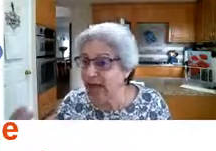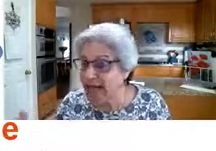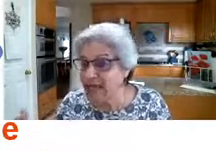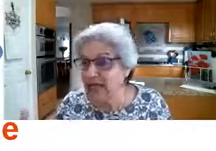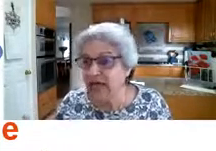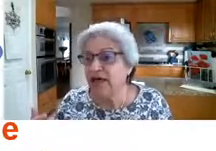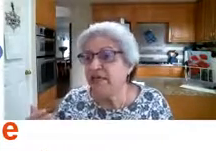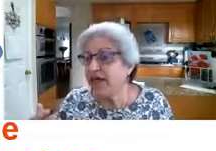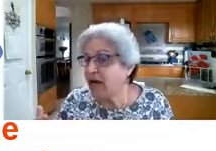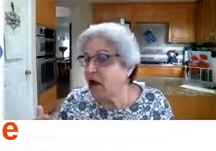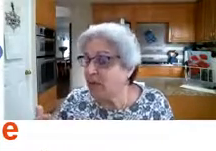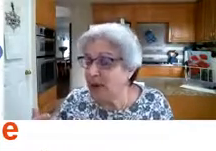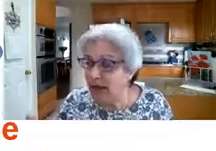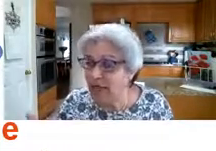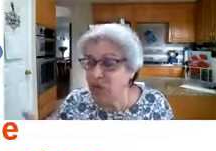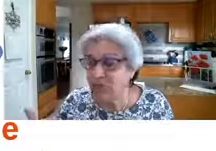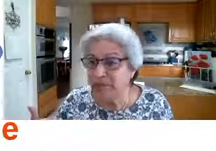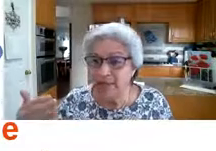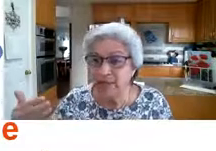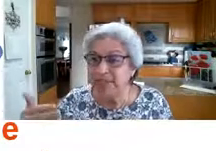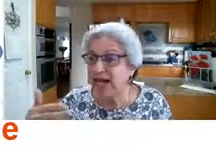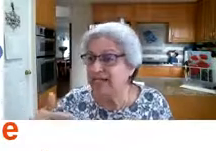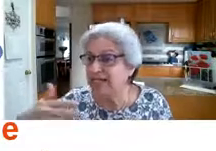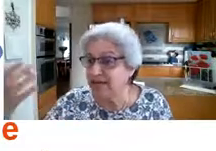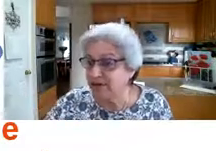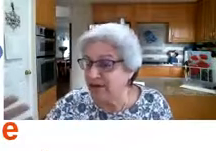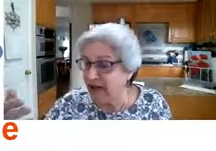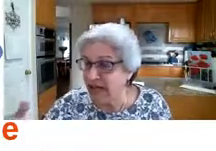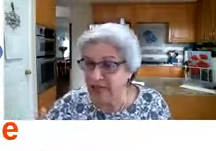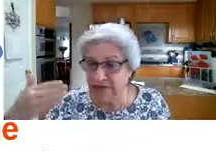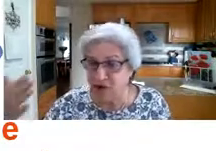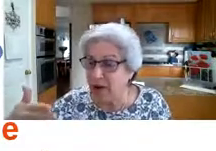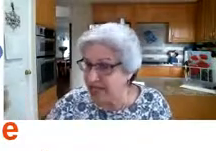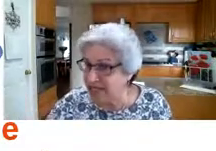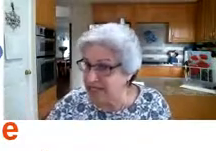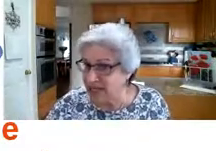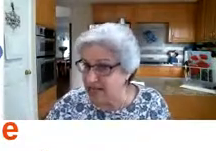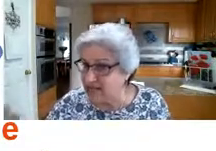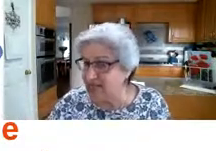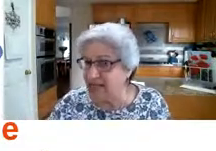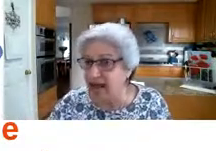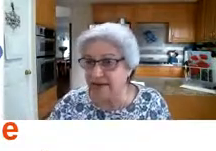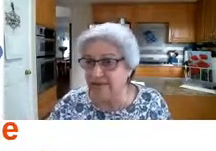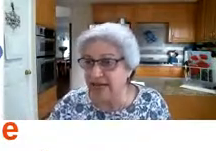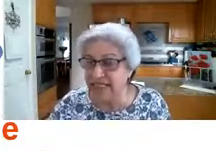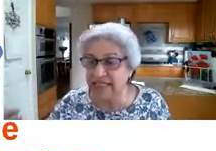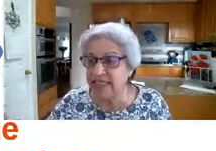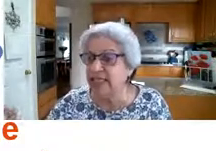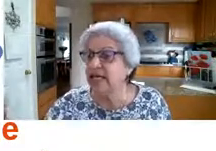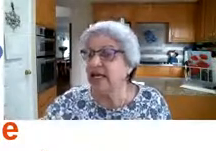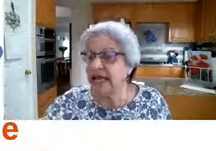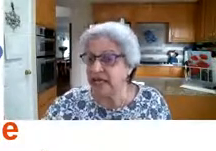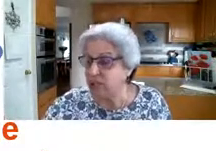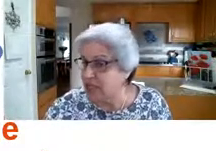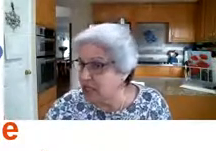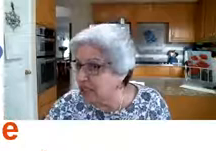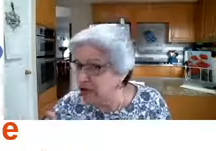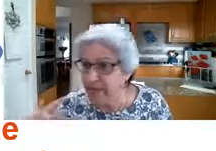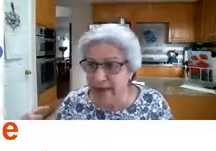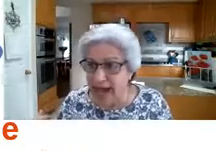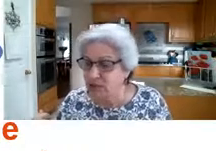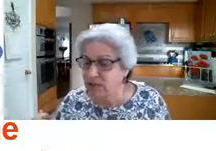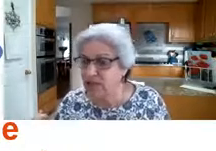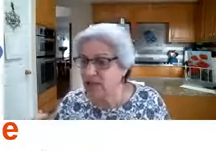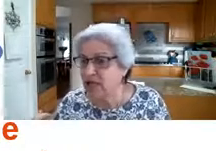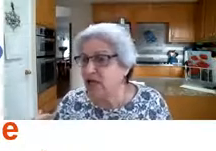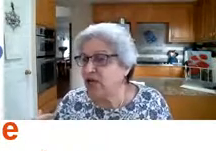do that, then our body would be able to identify if there were any cells that got infected, and it would clear